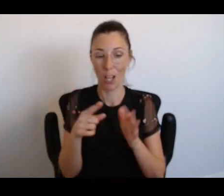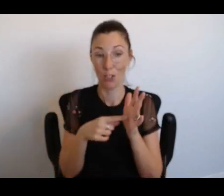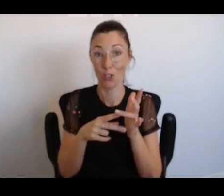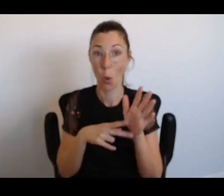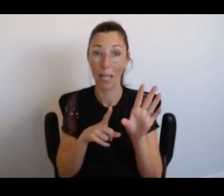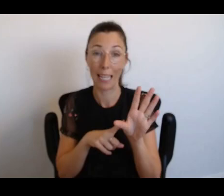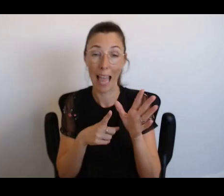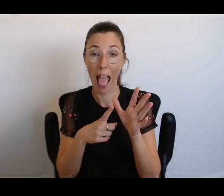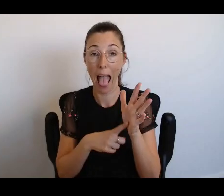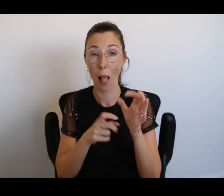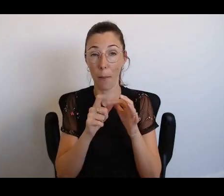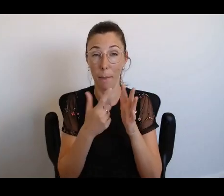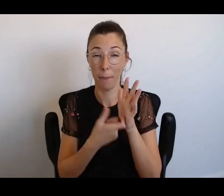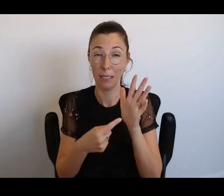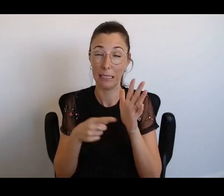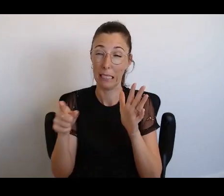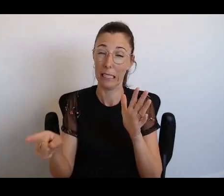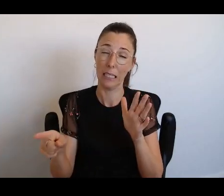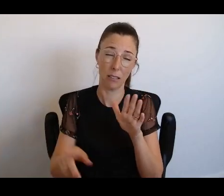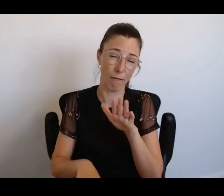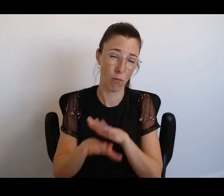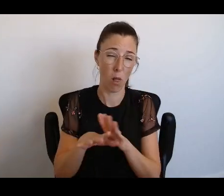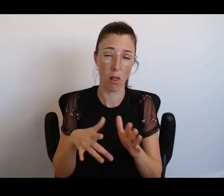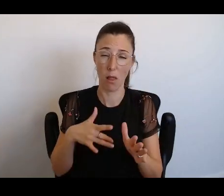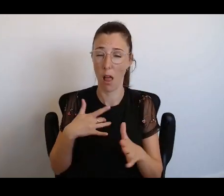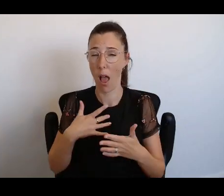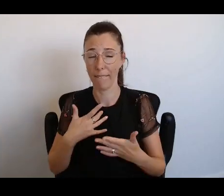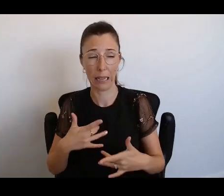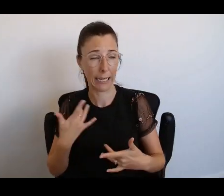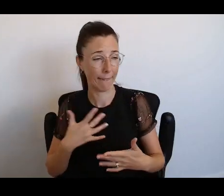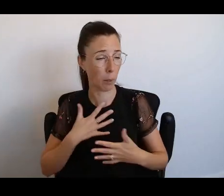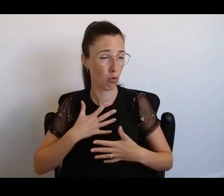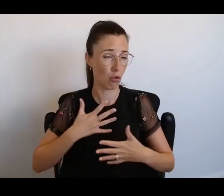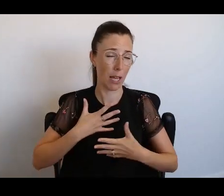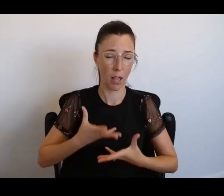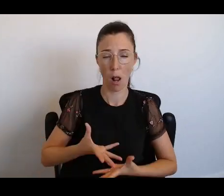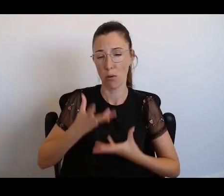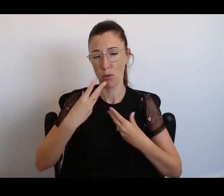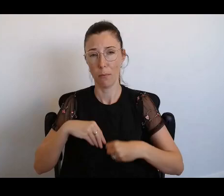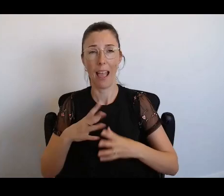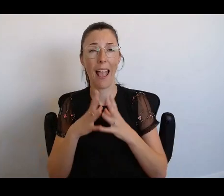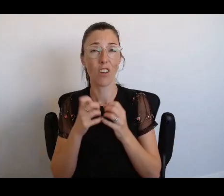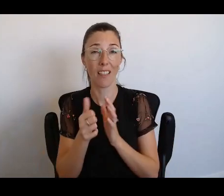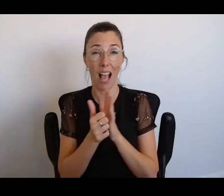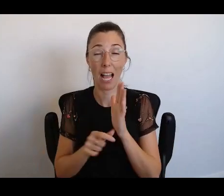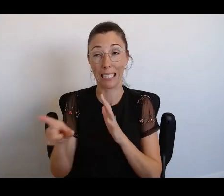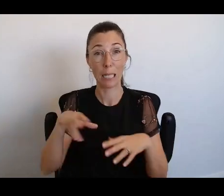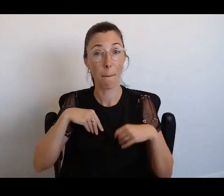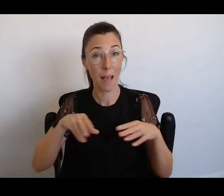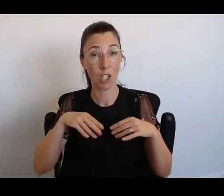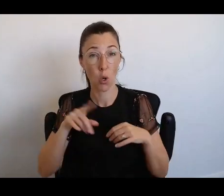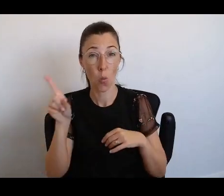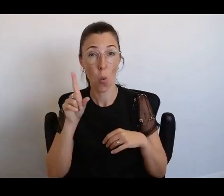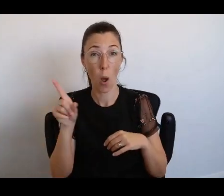and breathes art. And one of his great passions is connecting people and art together. He's